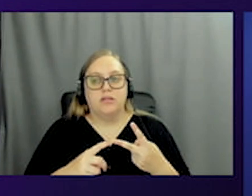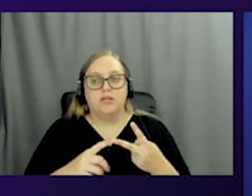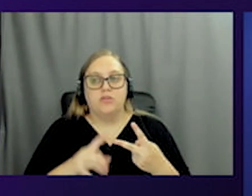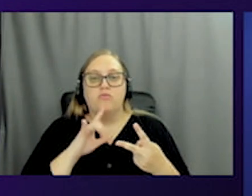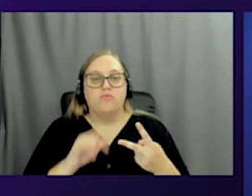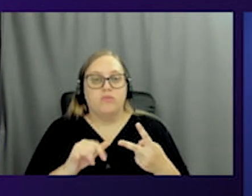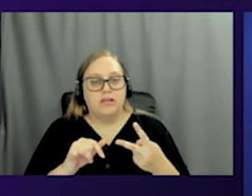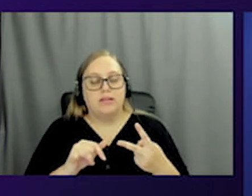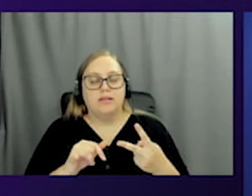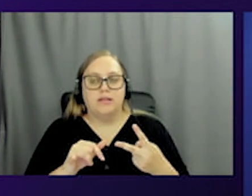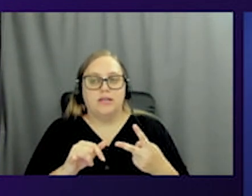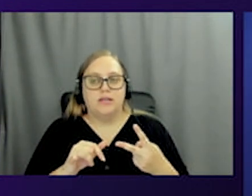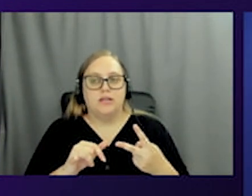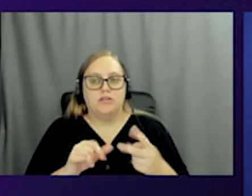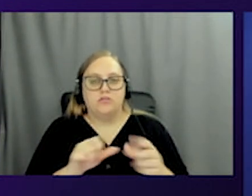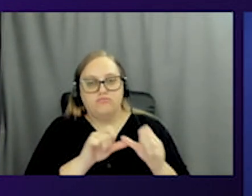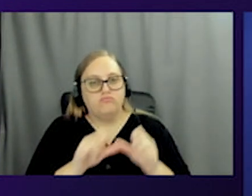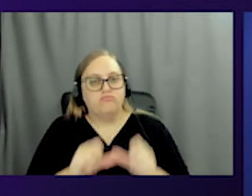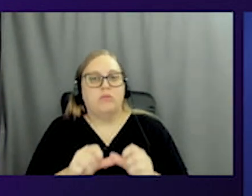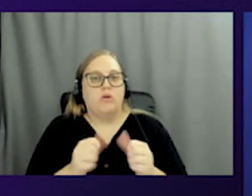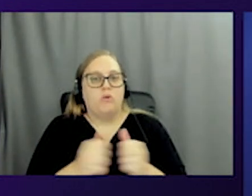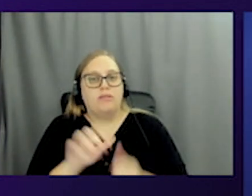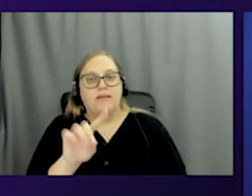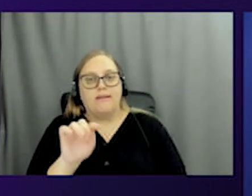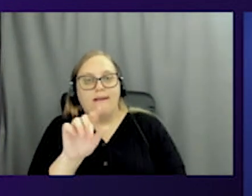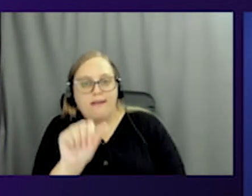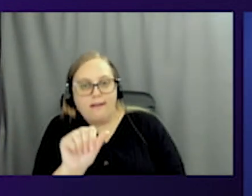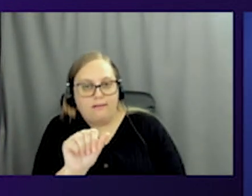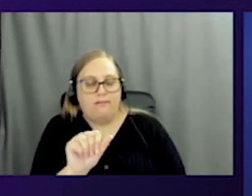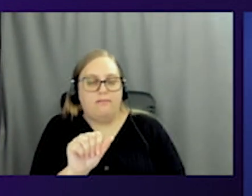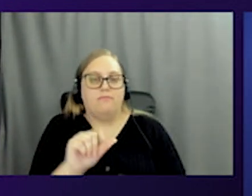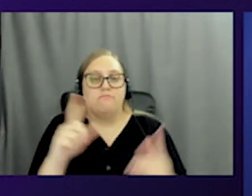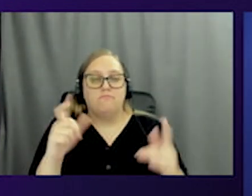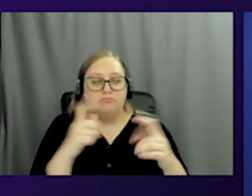by the large volume of the data, the complexity of those